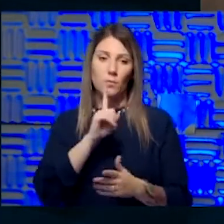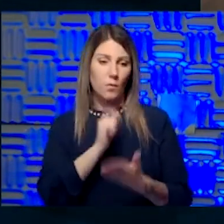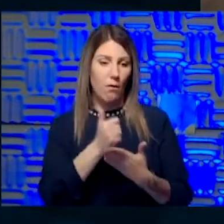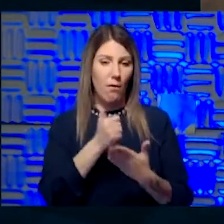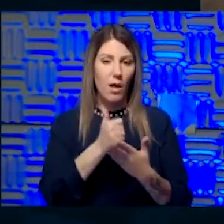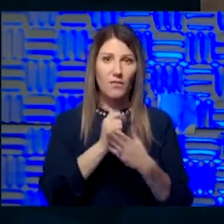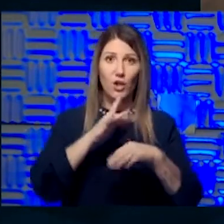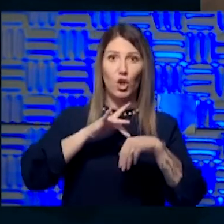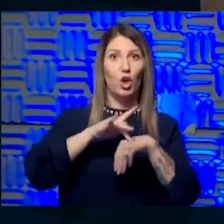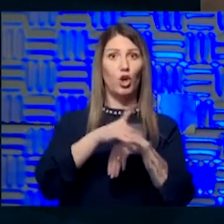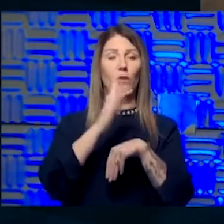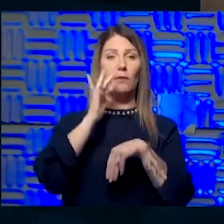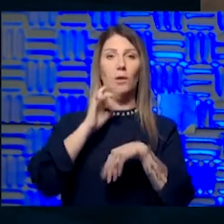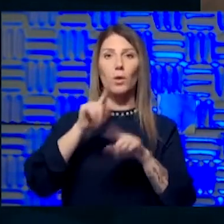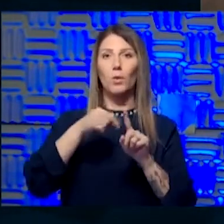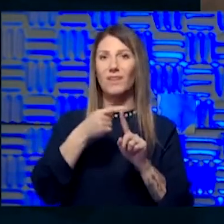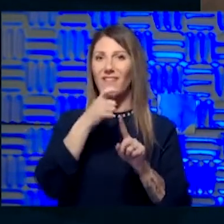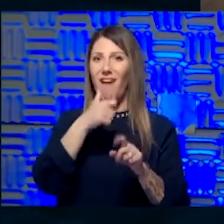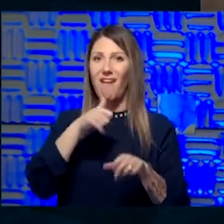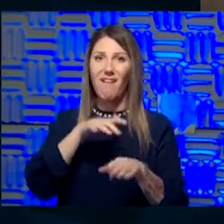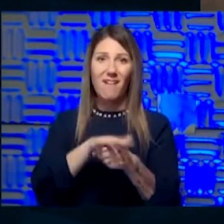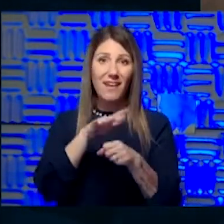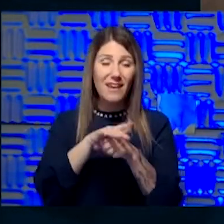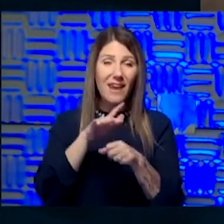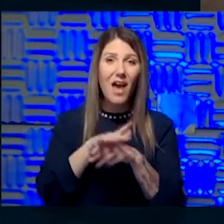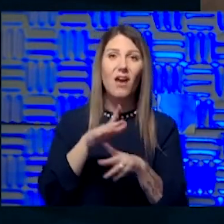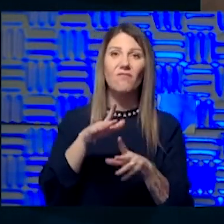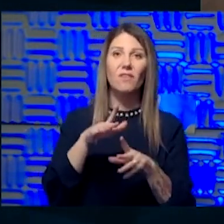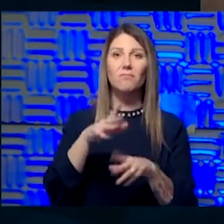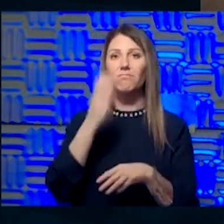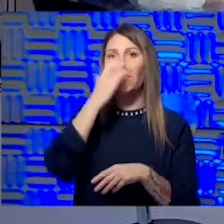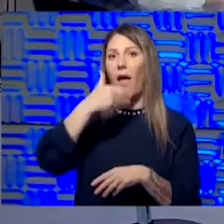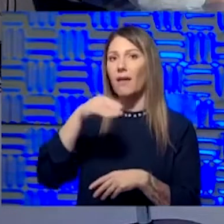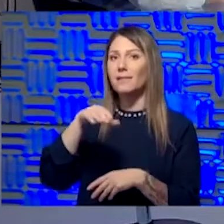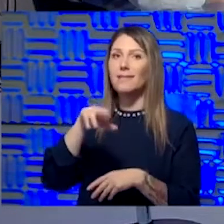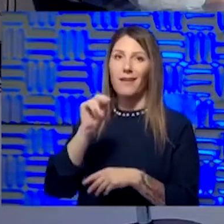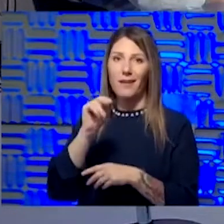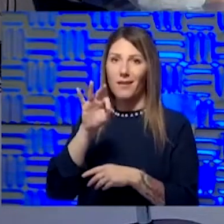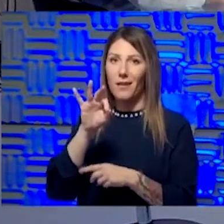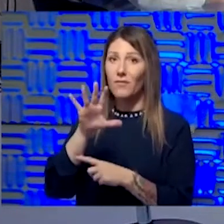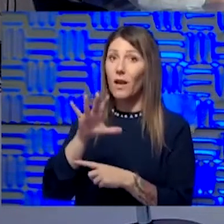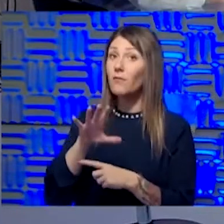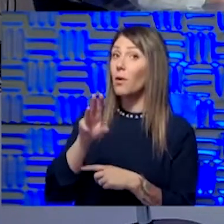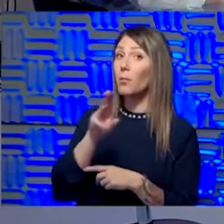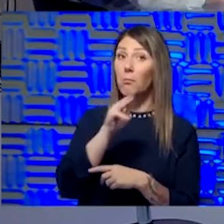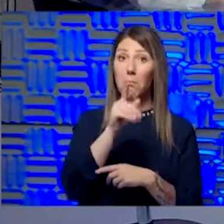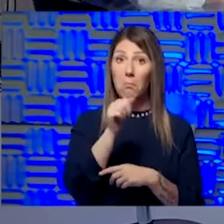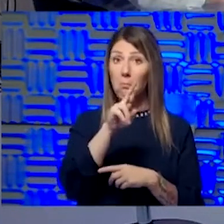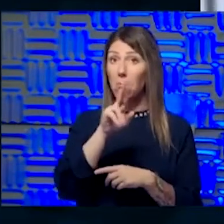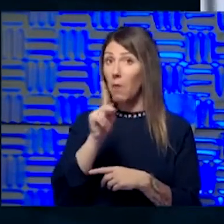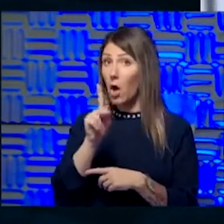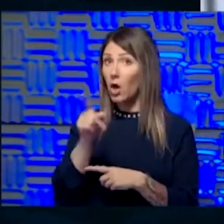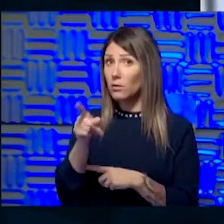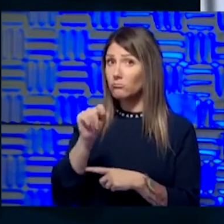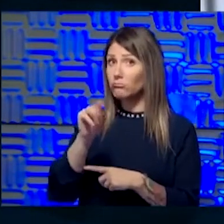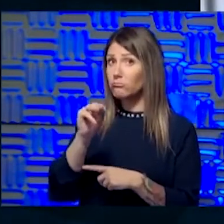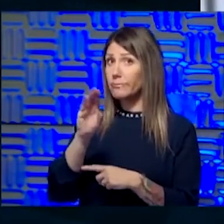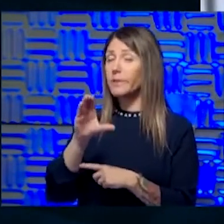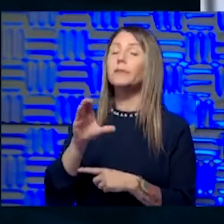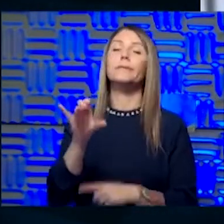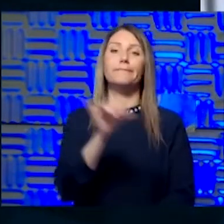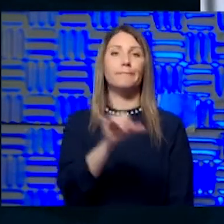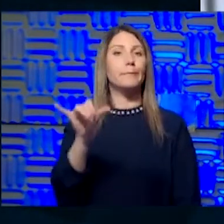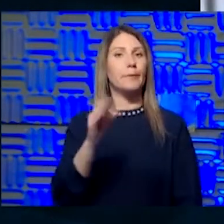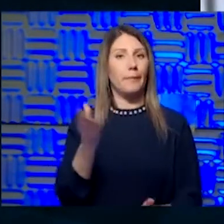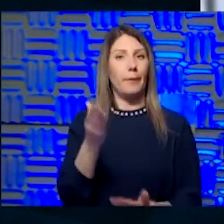on when we were a little short on our N95s. Yeah, Mark, how about Truman? Yeah, we're doing the same thing here